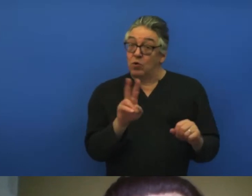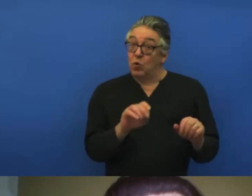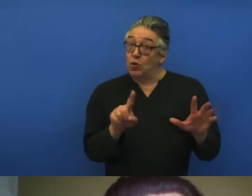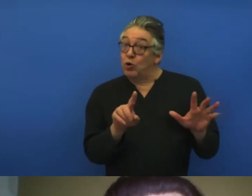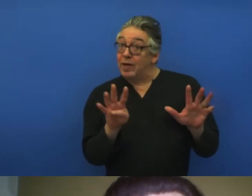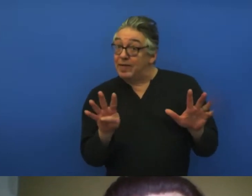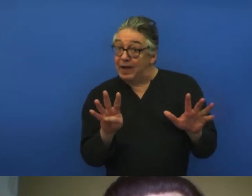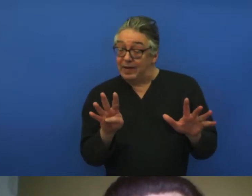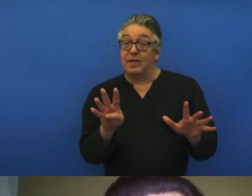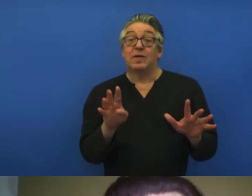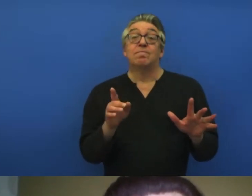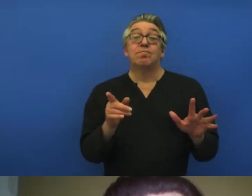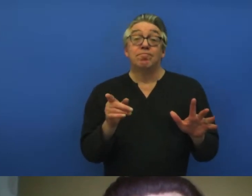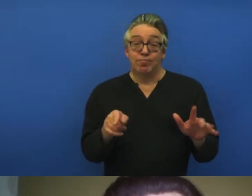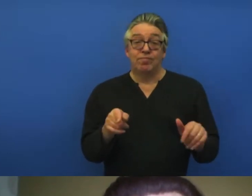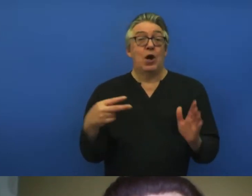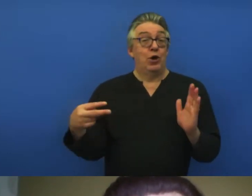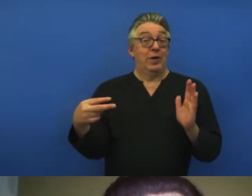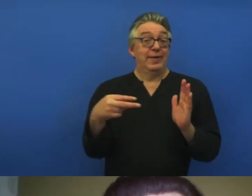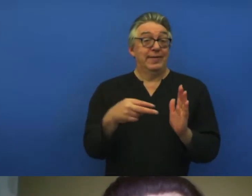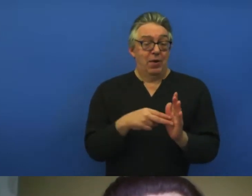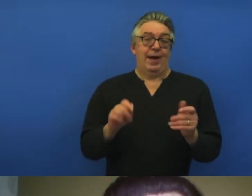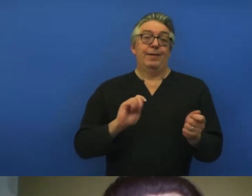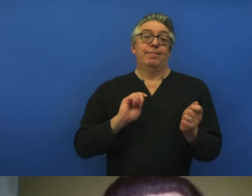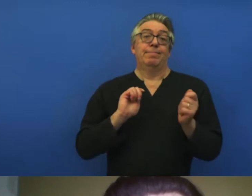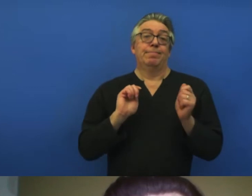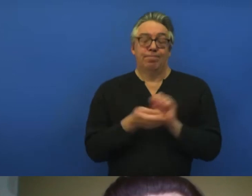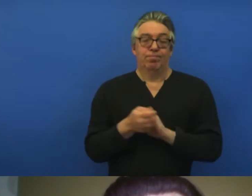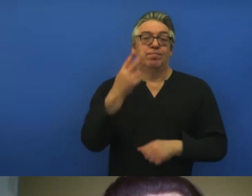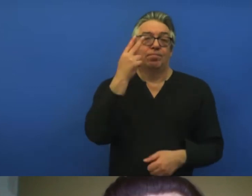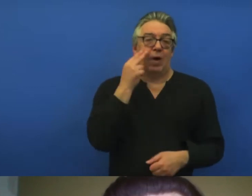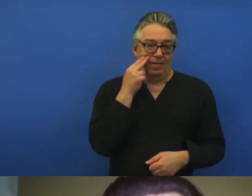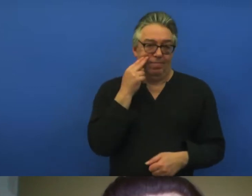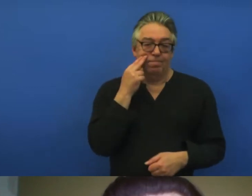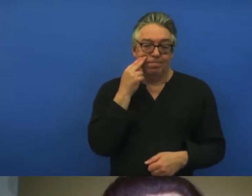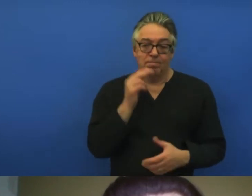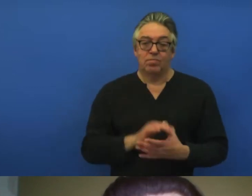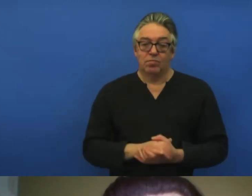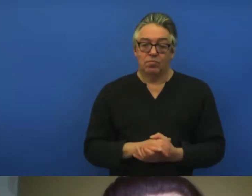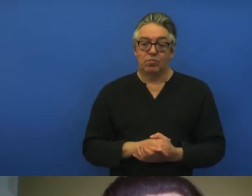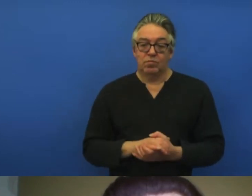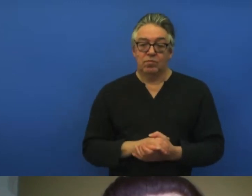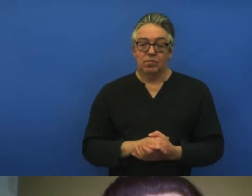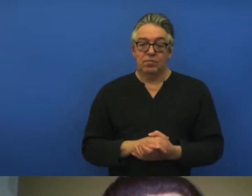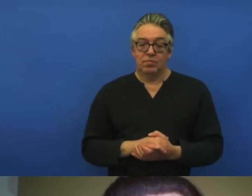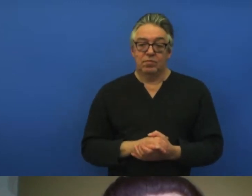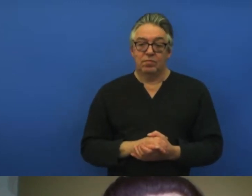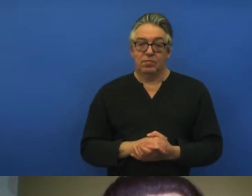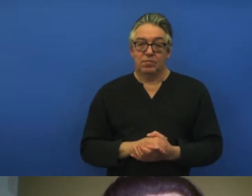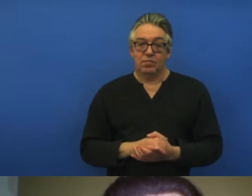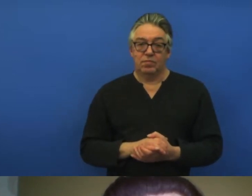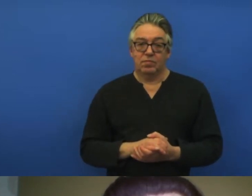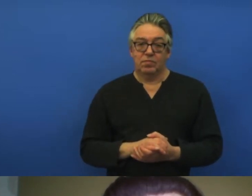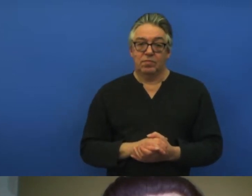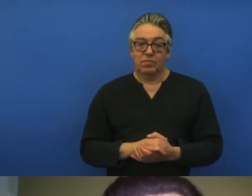I suddenly felt that whenever I would shut my